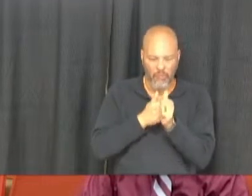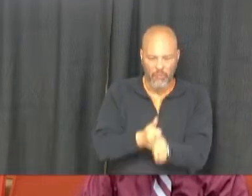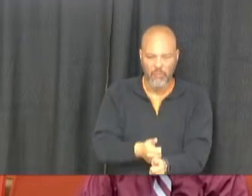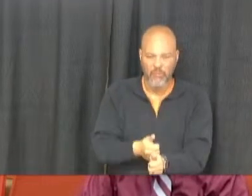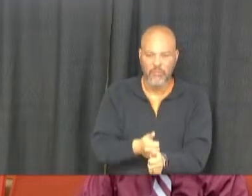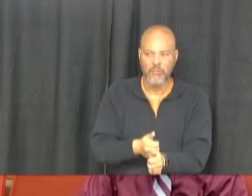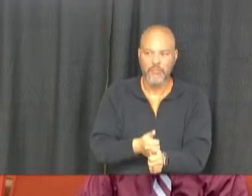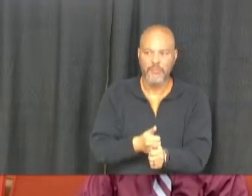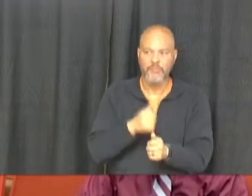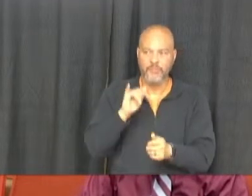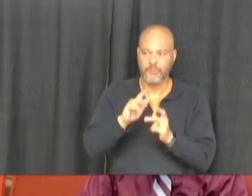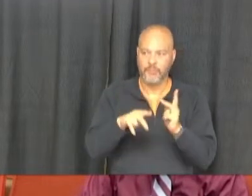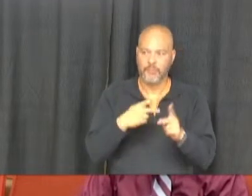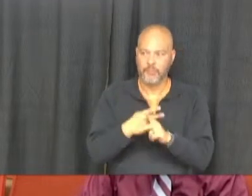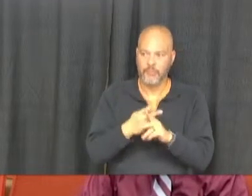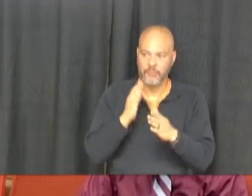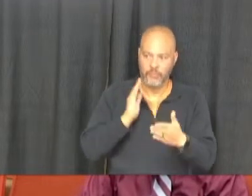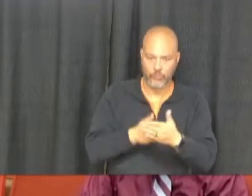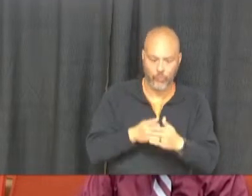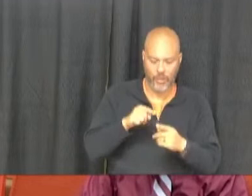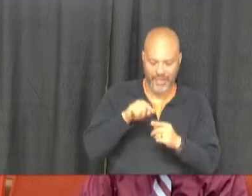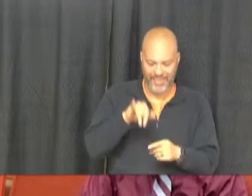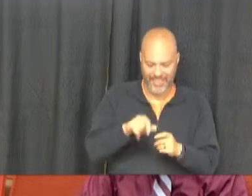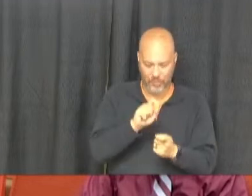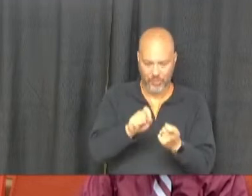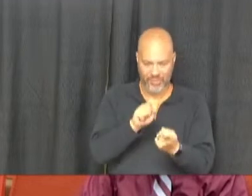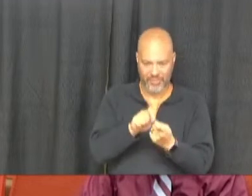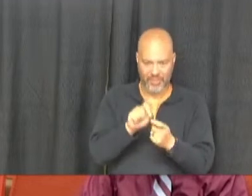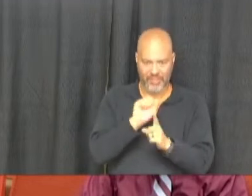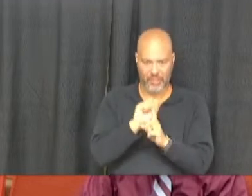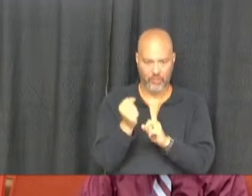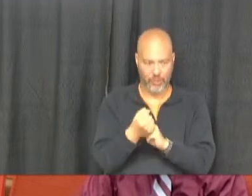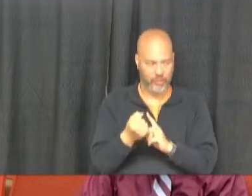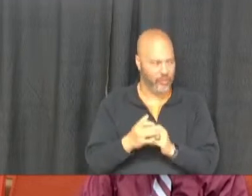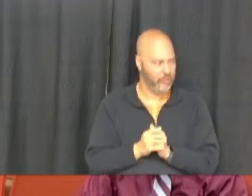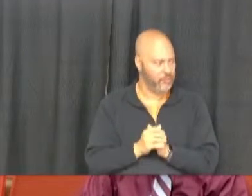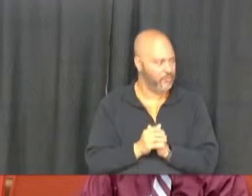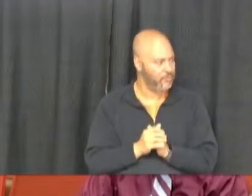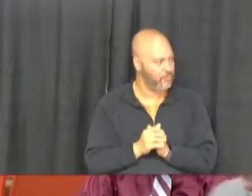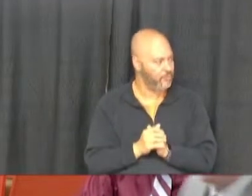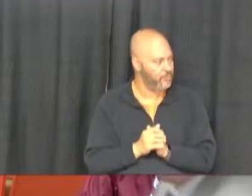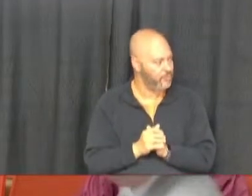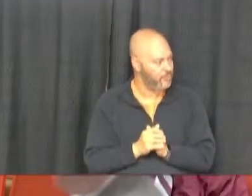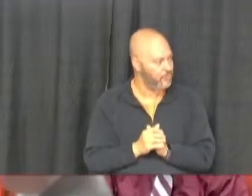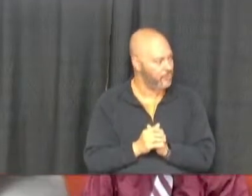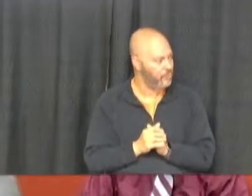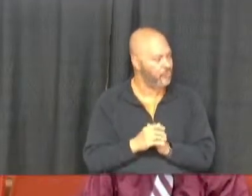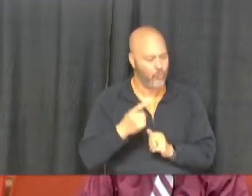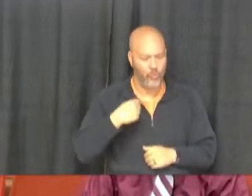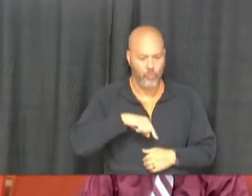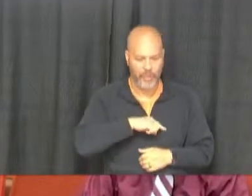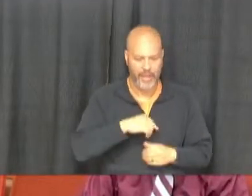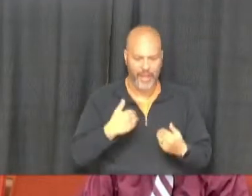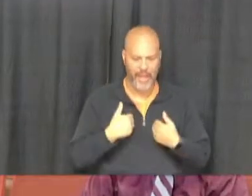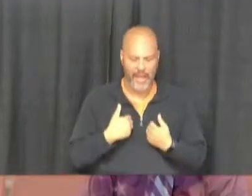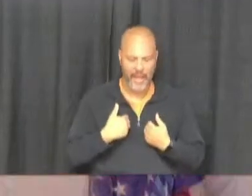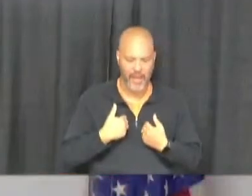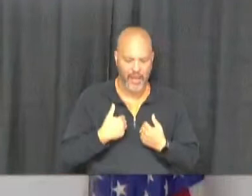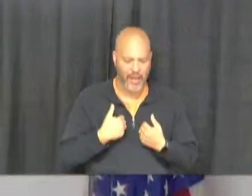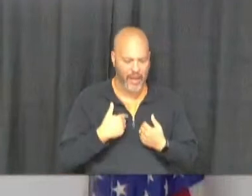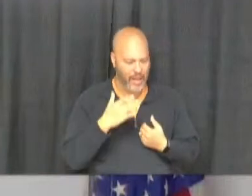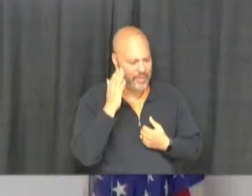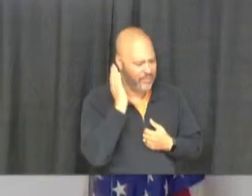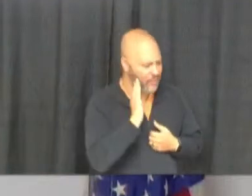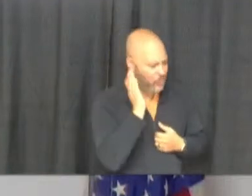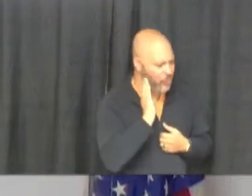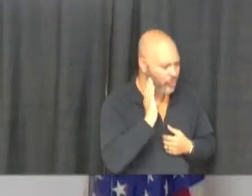with this type of lawsuit in this specific situation as well. We had a similar